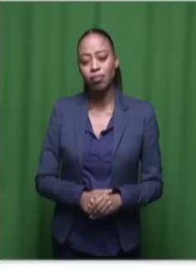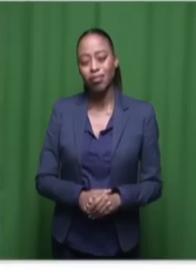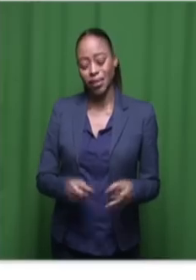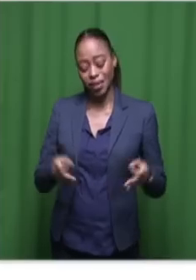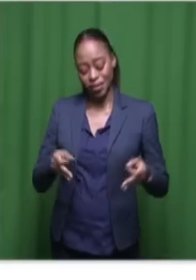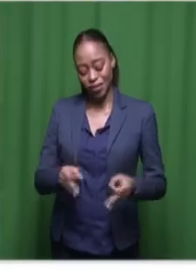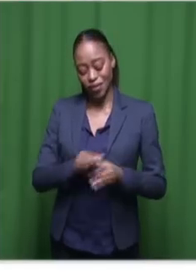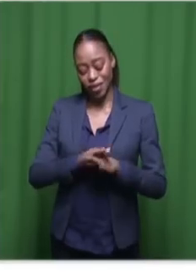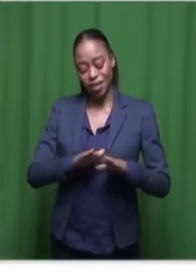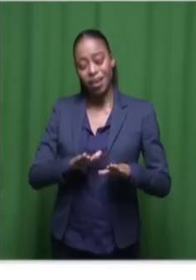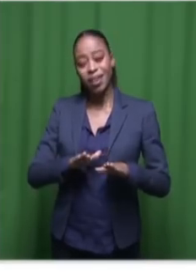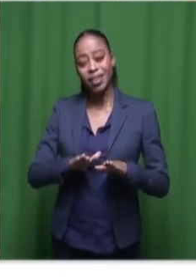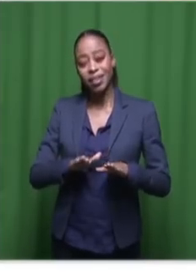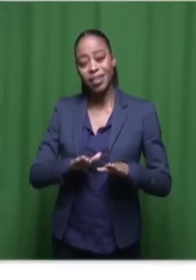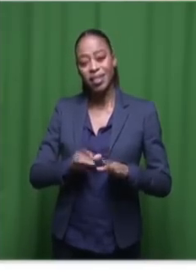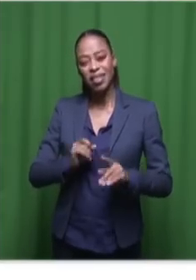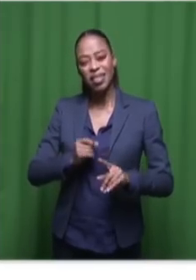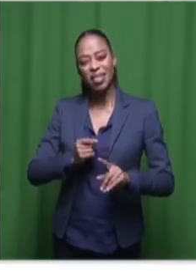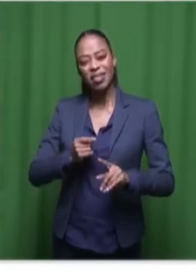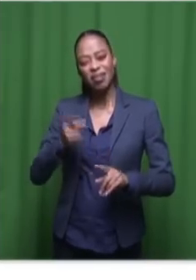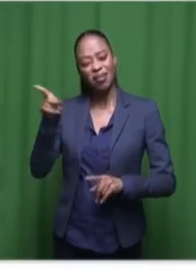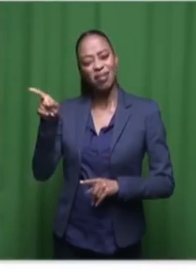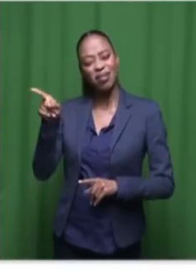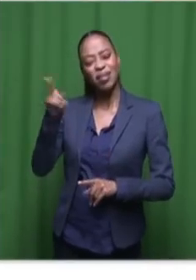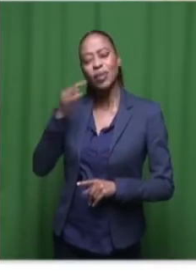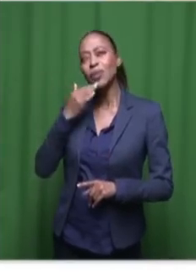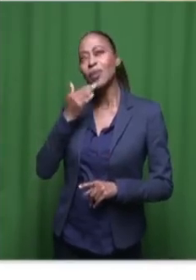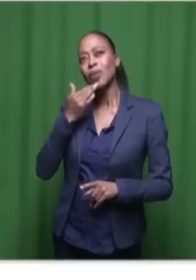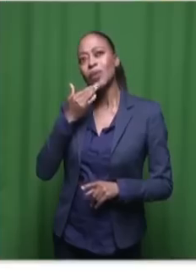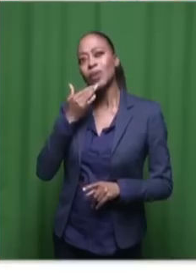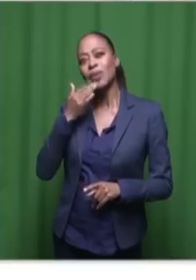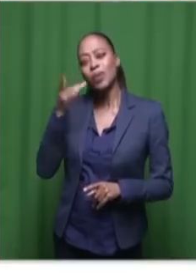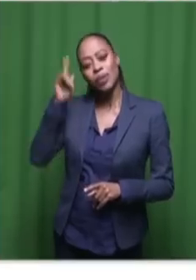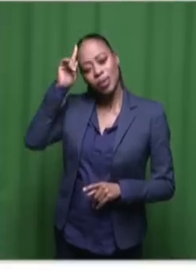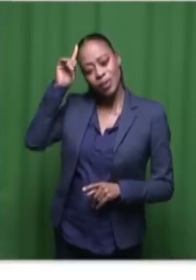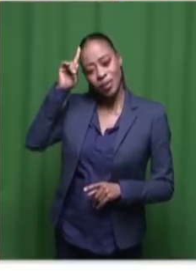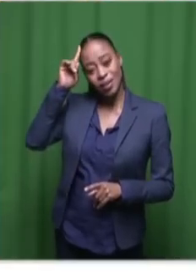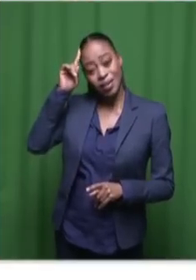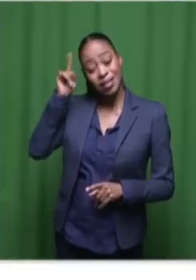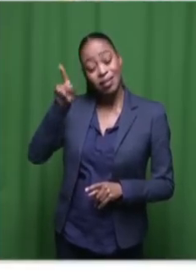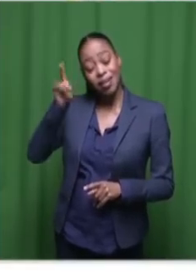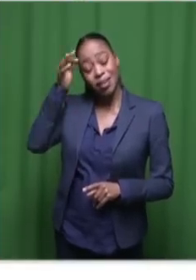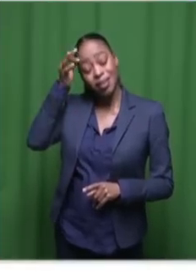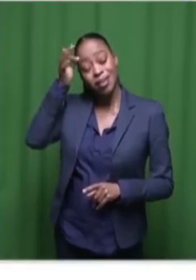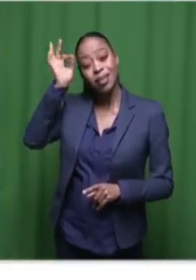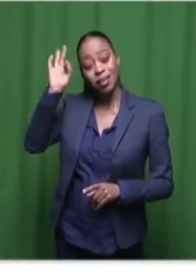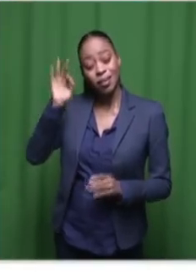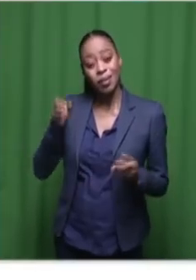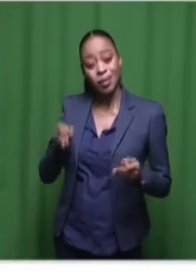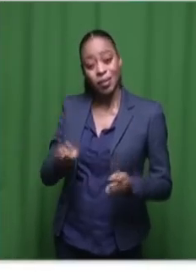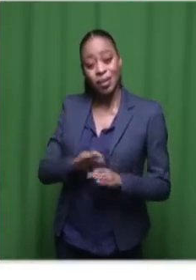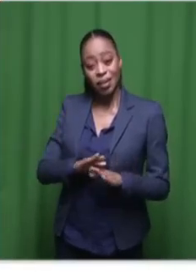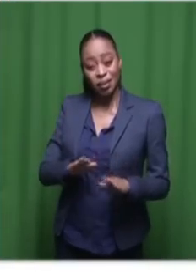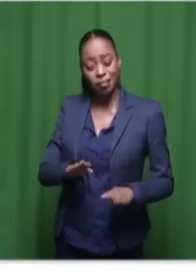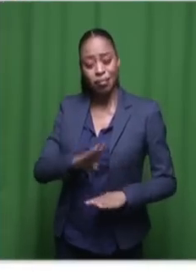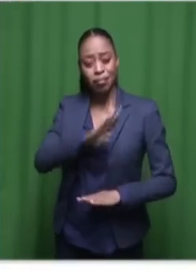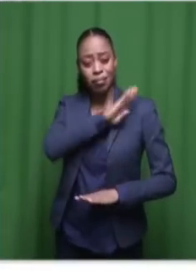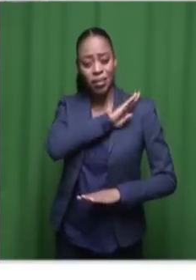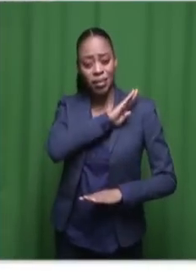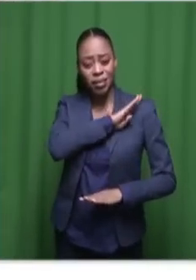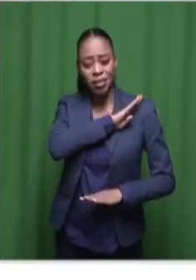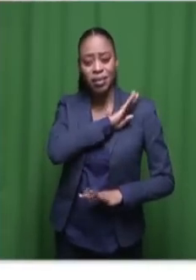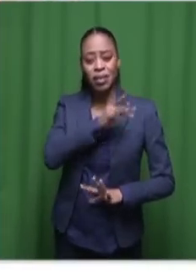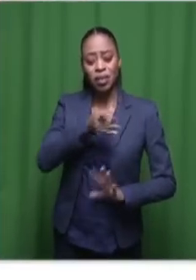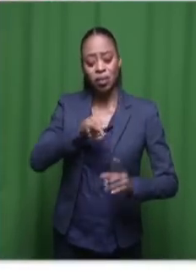funeral of the former South African president. That was a state funeral, and the military was